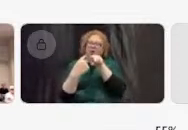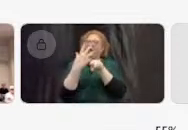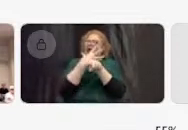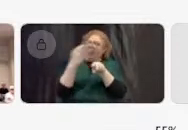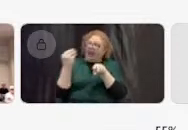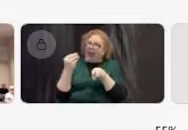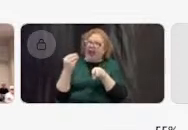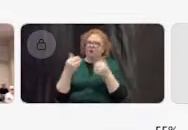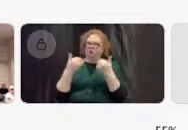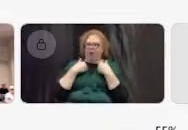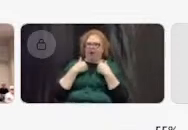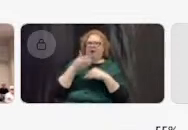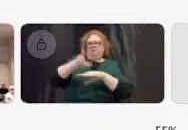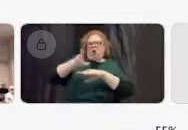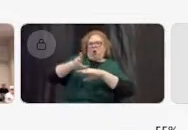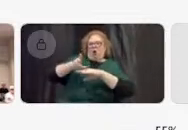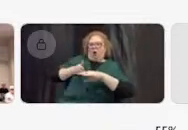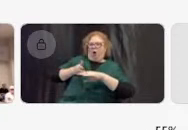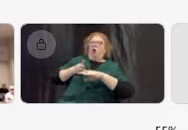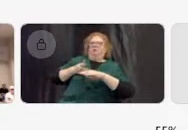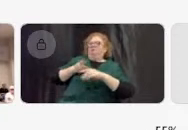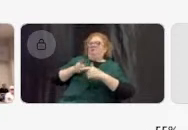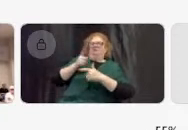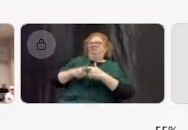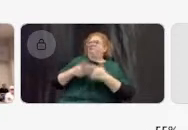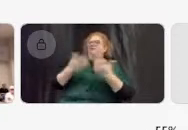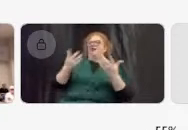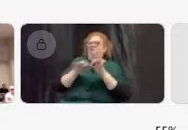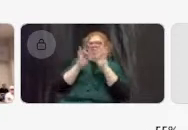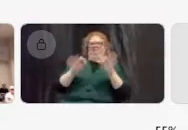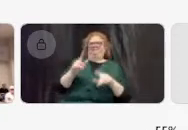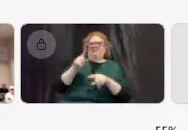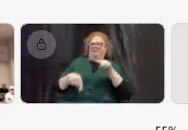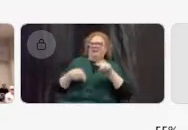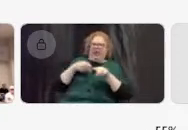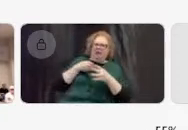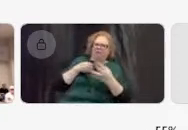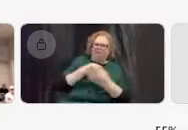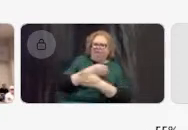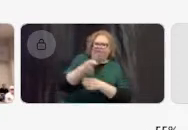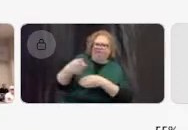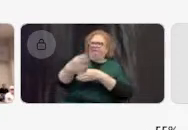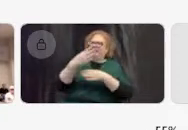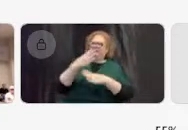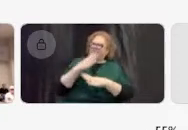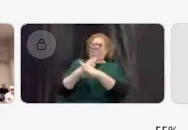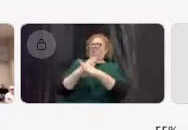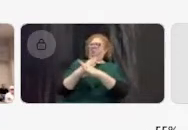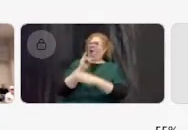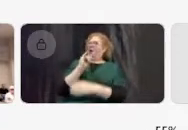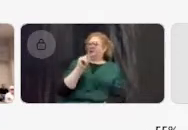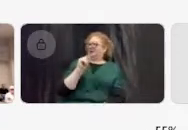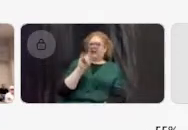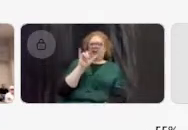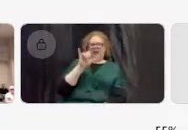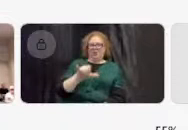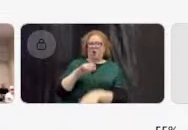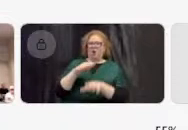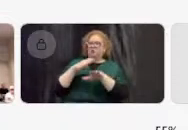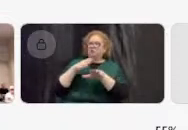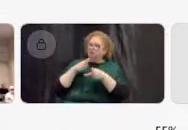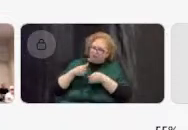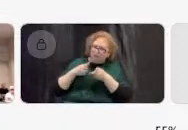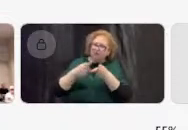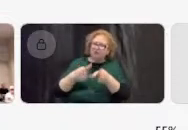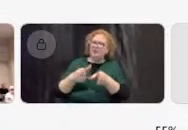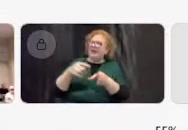easily if there is somebody parked there blocking them. The infrastructure simply cannot accommodate the type of volume that is being